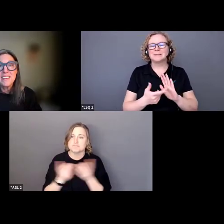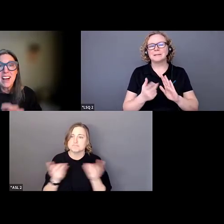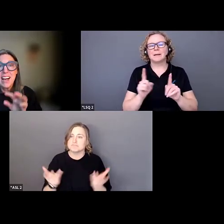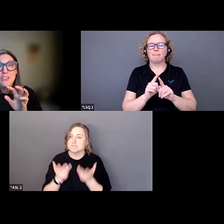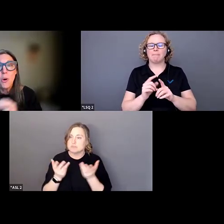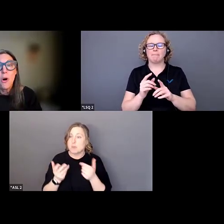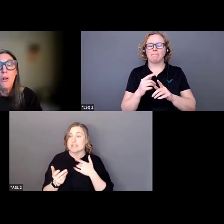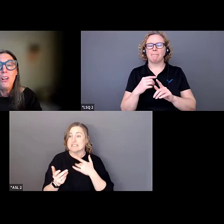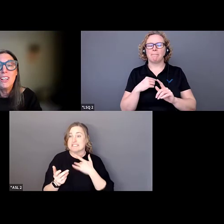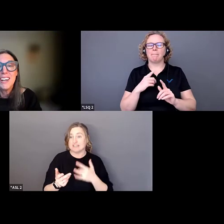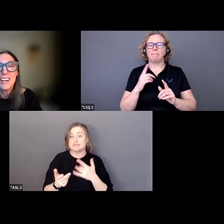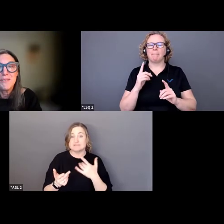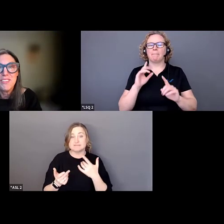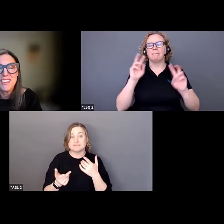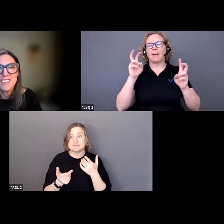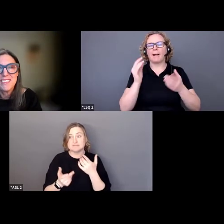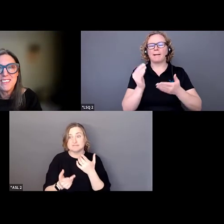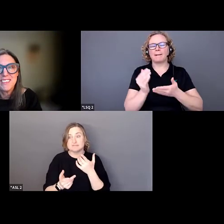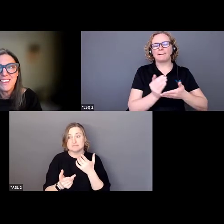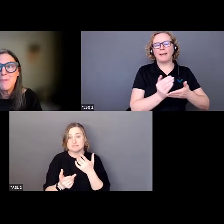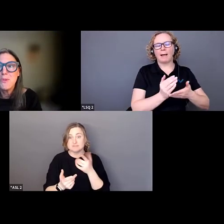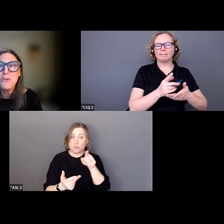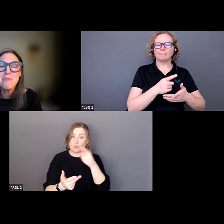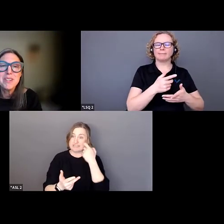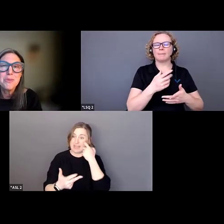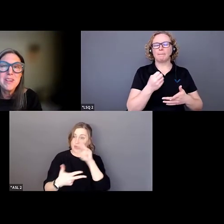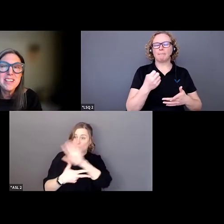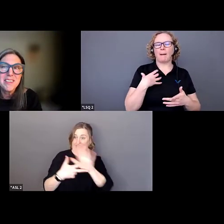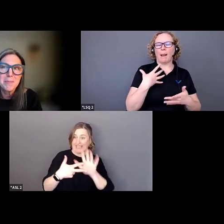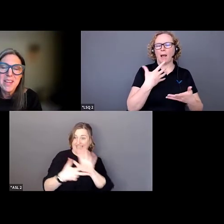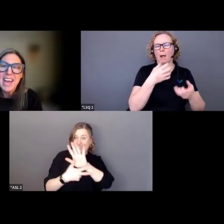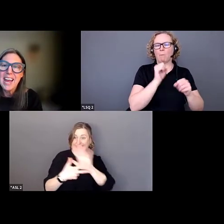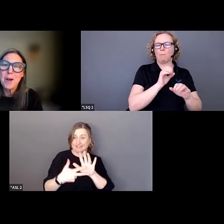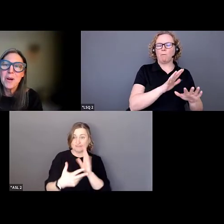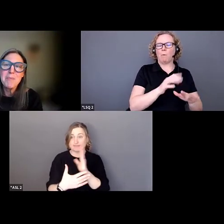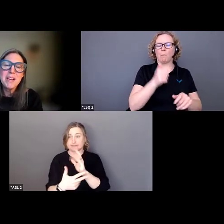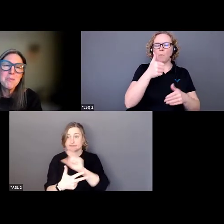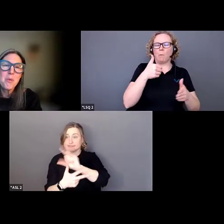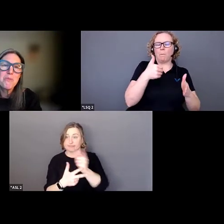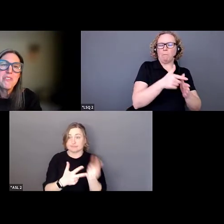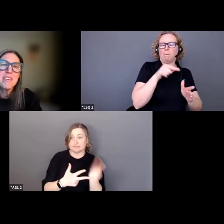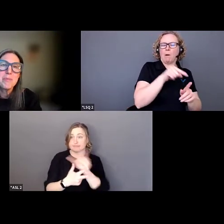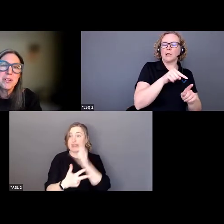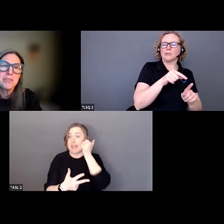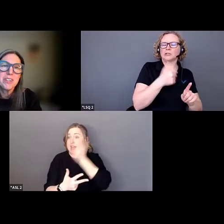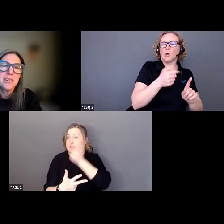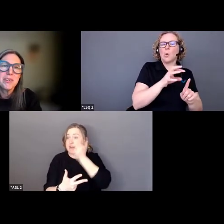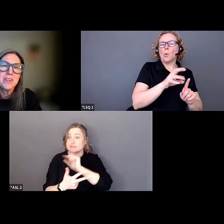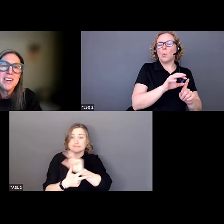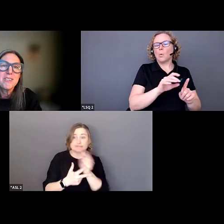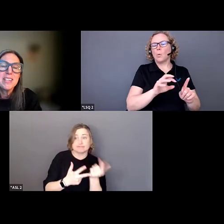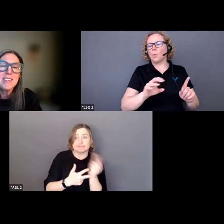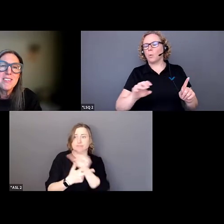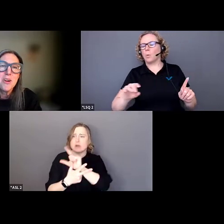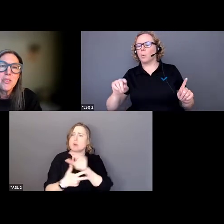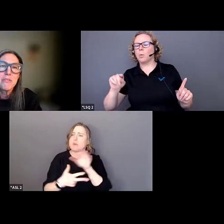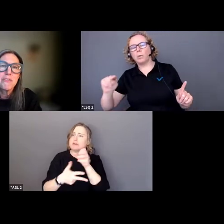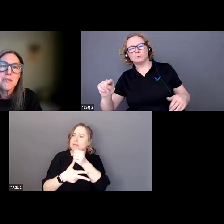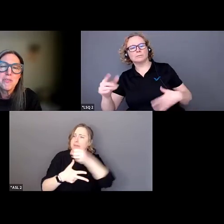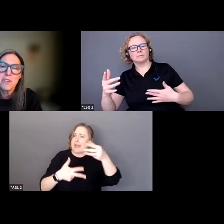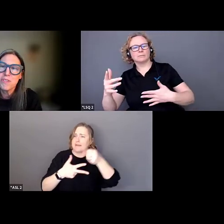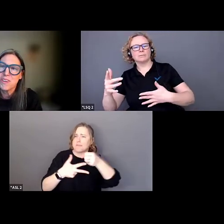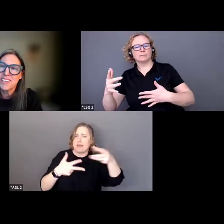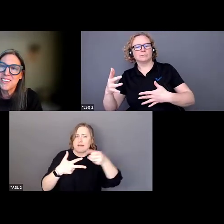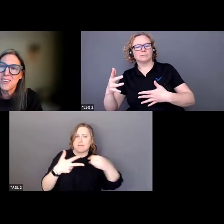throughout our days. I do all of these. I move between them. And I want to make them more visible for you. So let's start